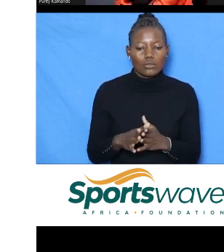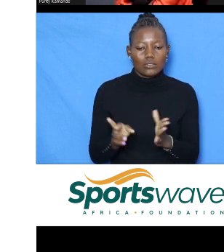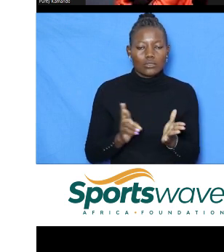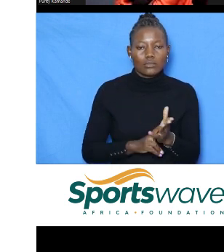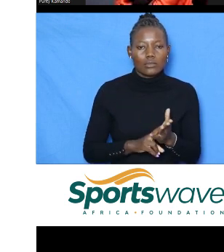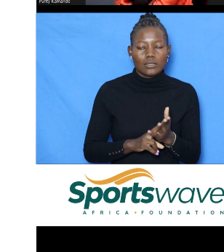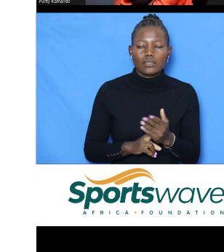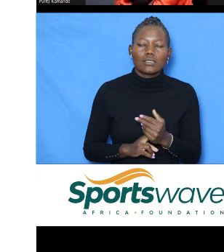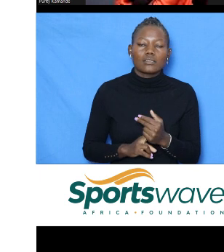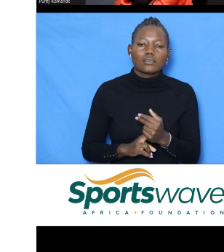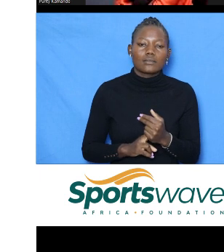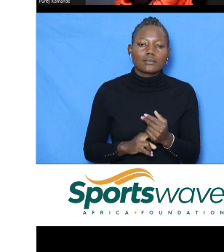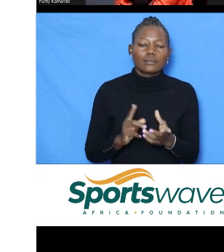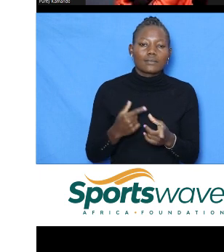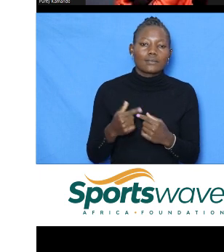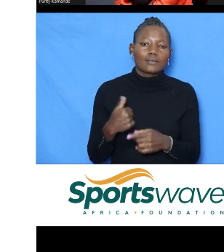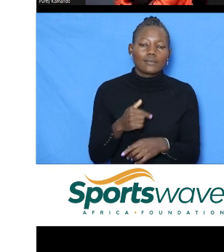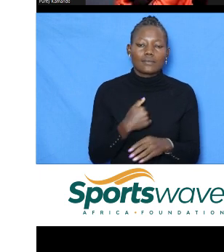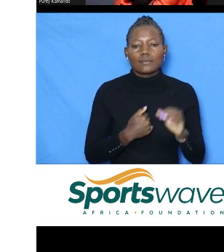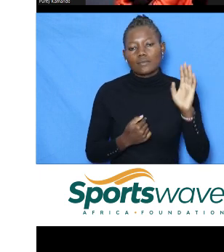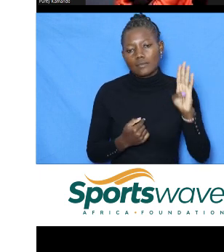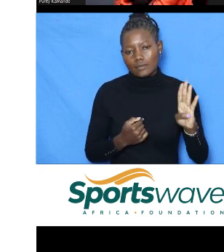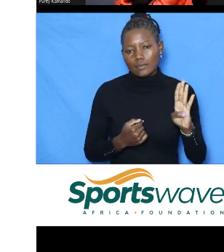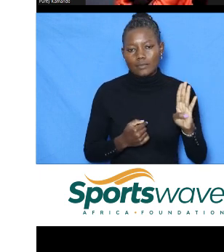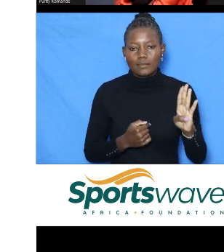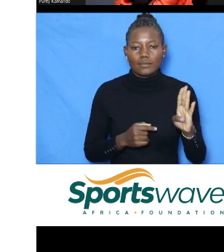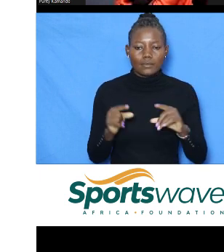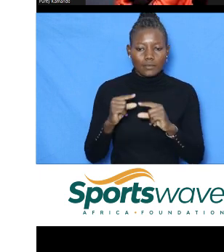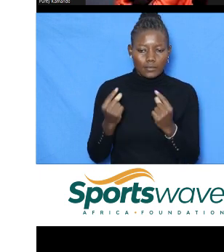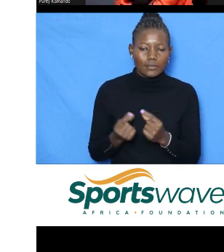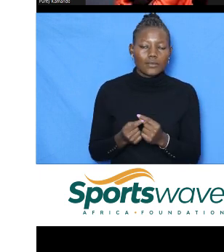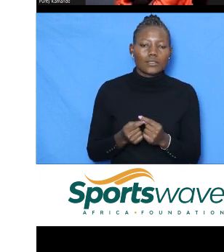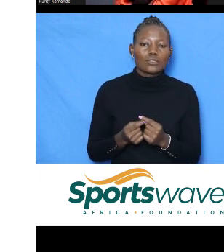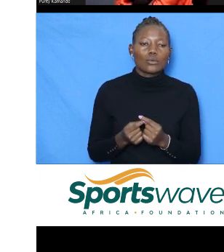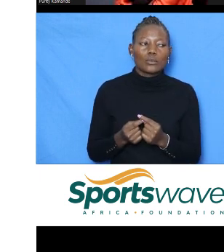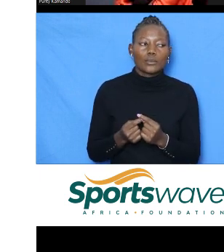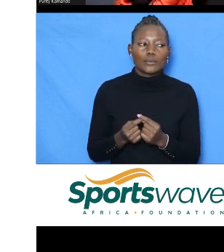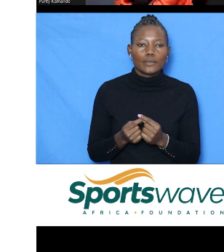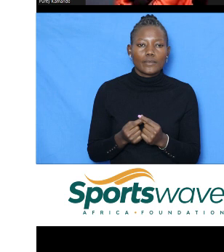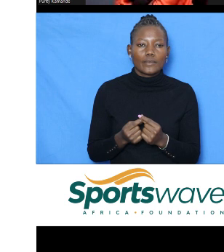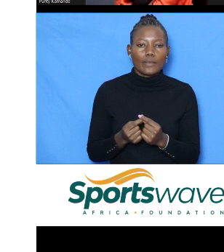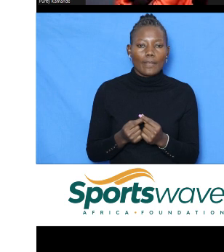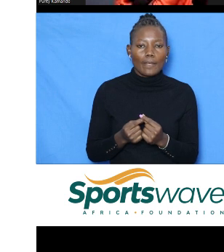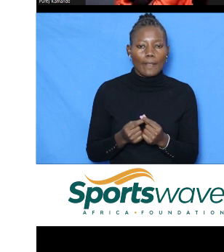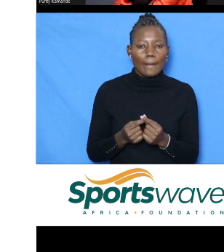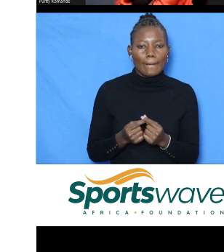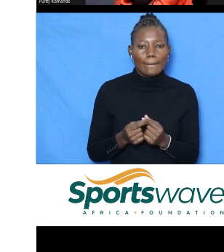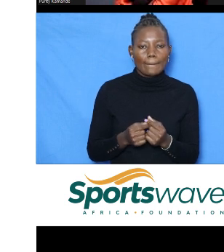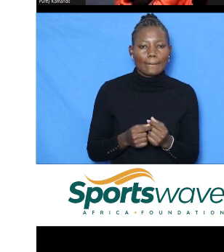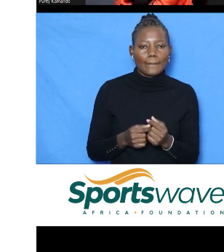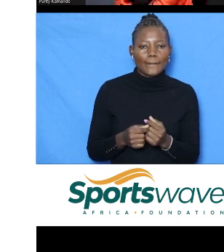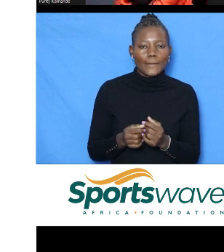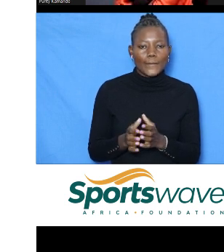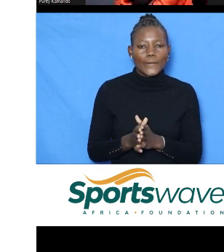of the supplements. Then we have Group B supplements. These are supplements that there's still